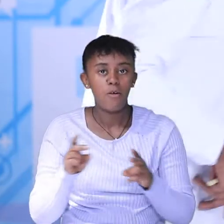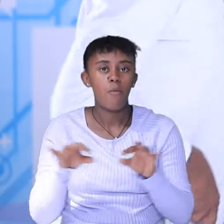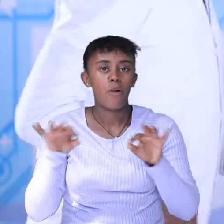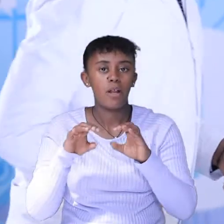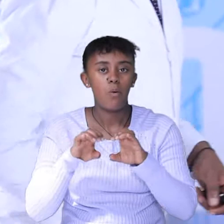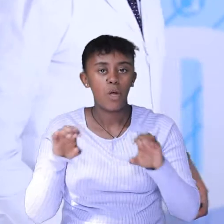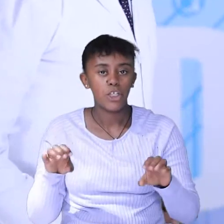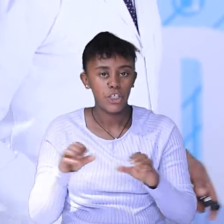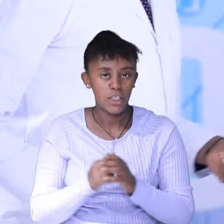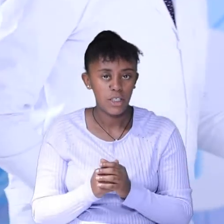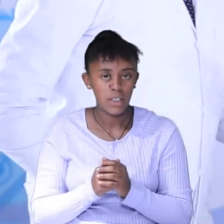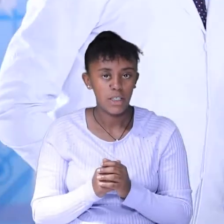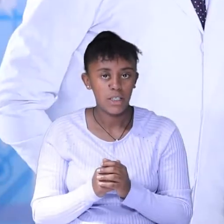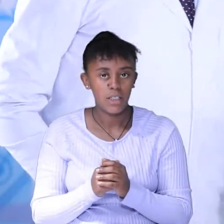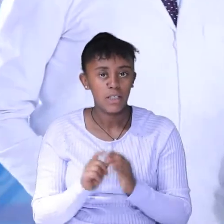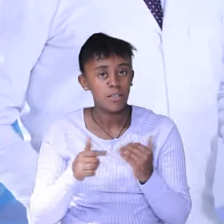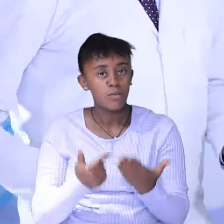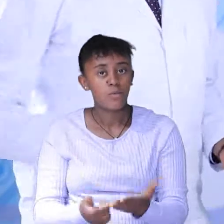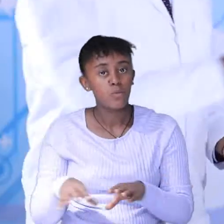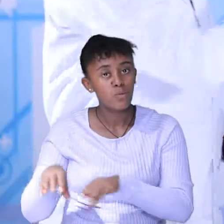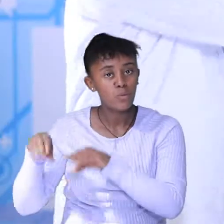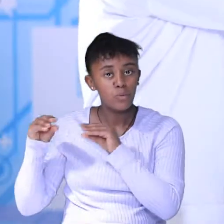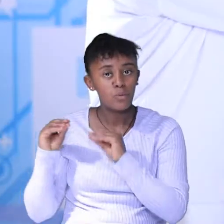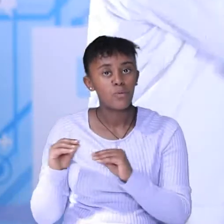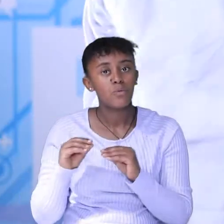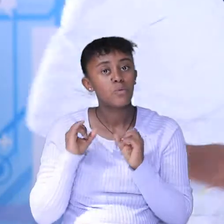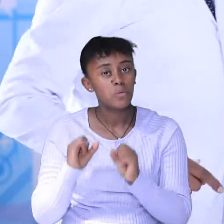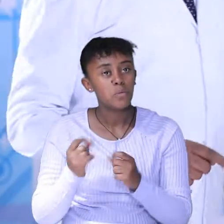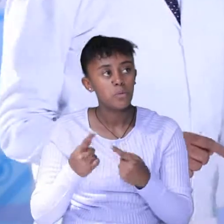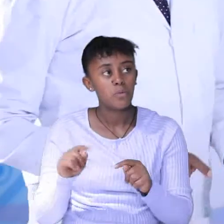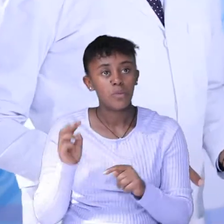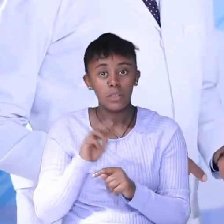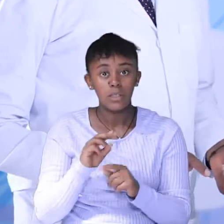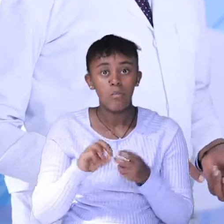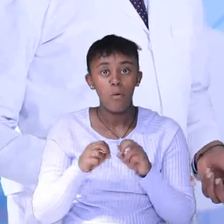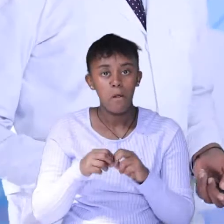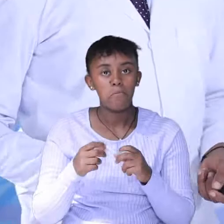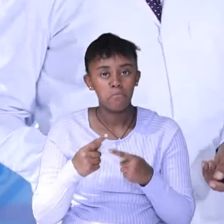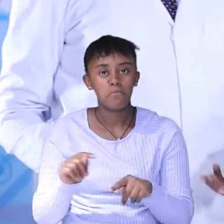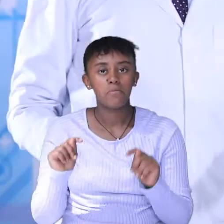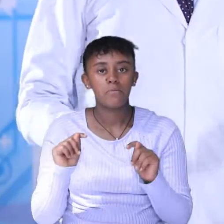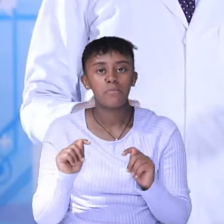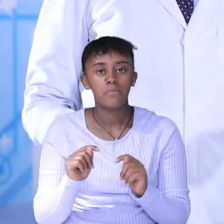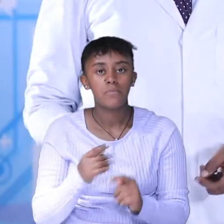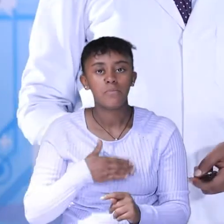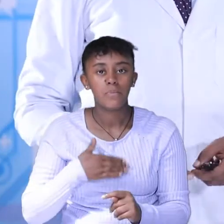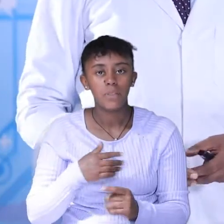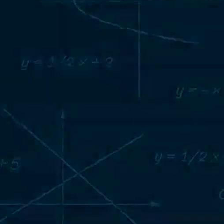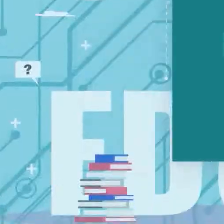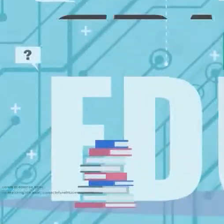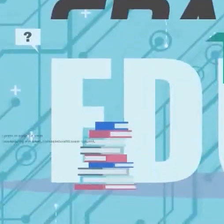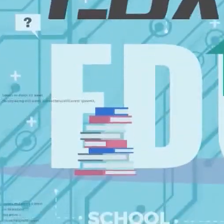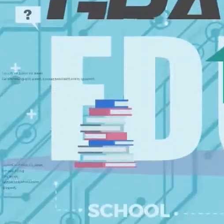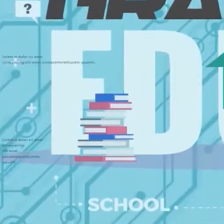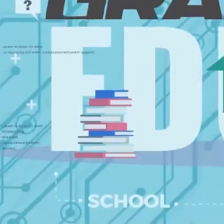important equation. So students, can you try to solve this problem? Please try that.